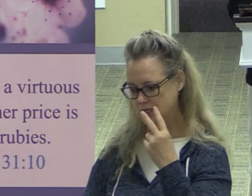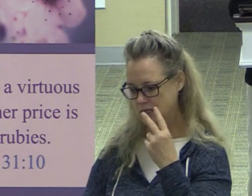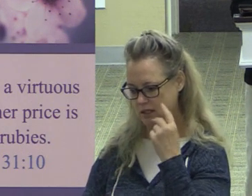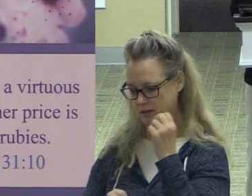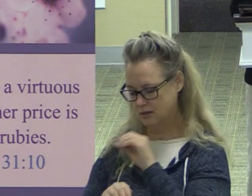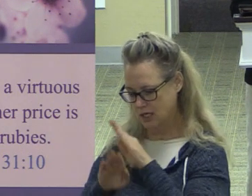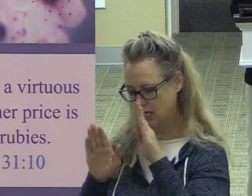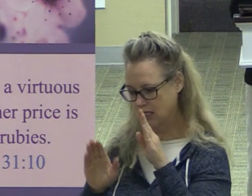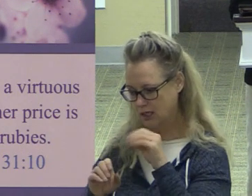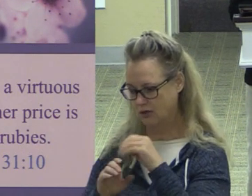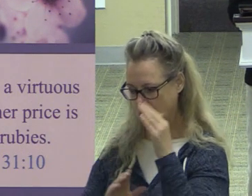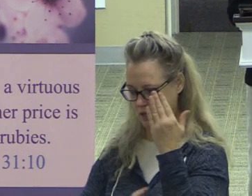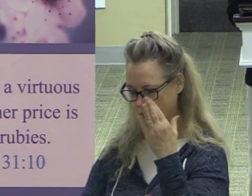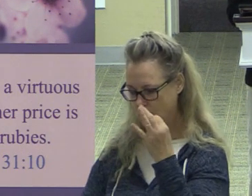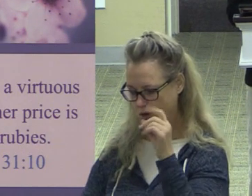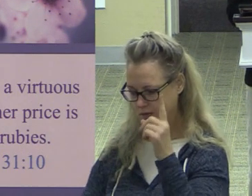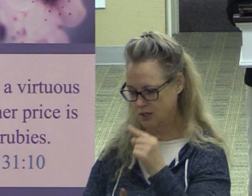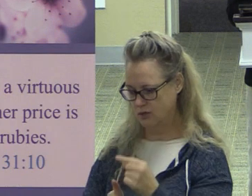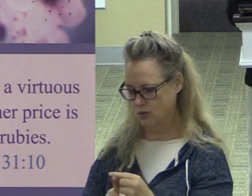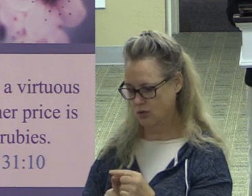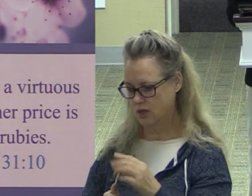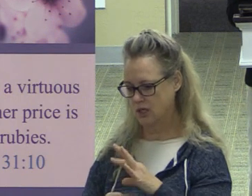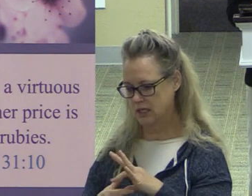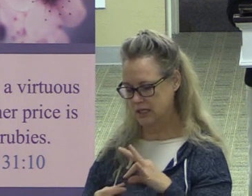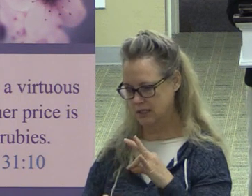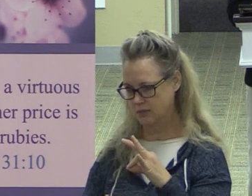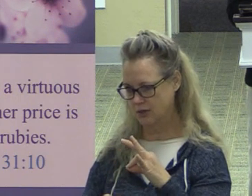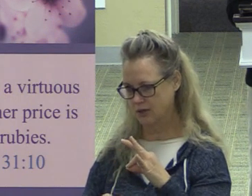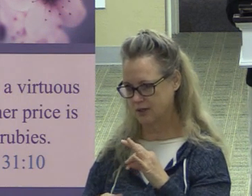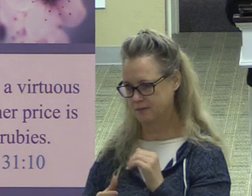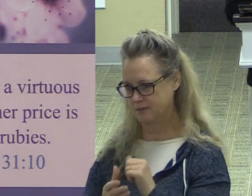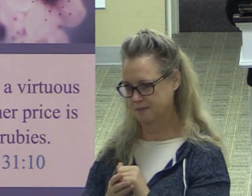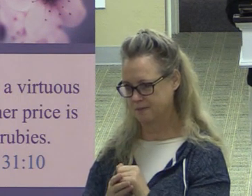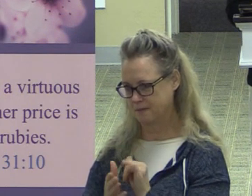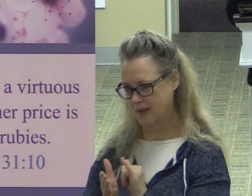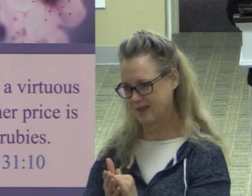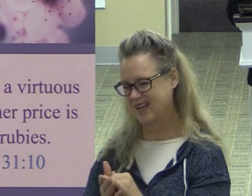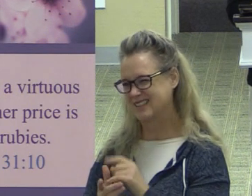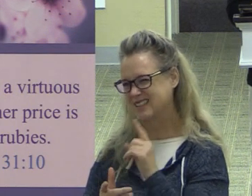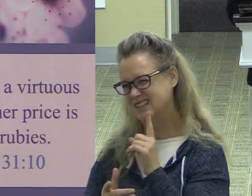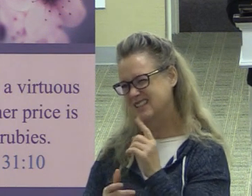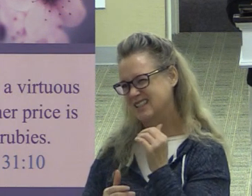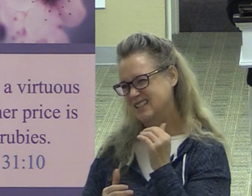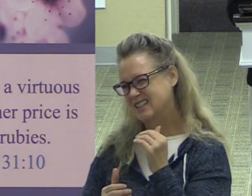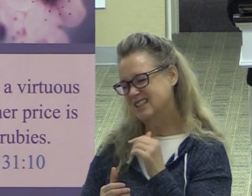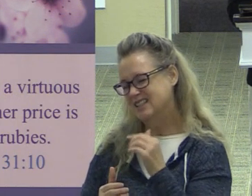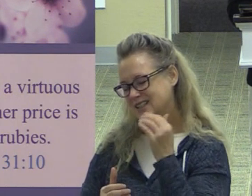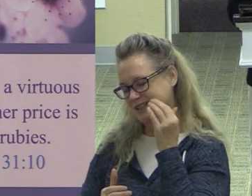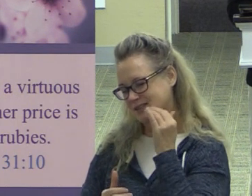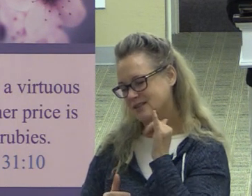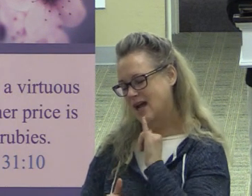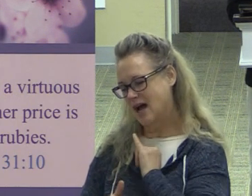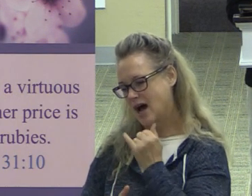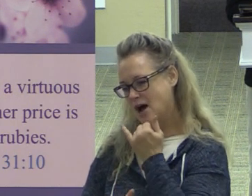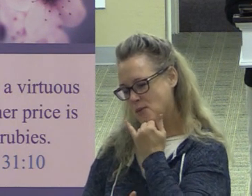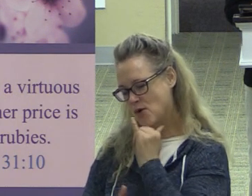the mirror of God's word and his spirit that, you know what? I'm wrong